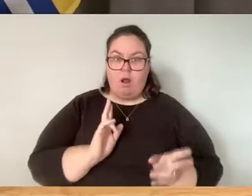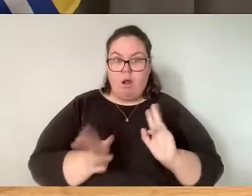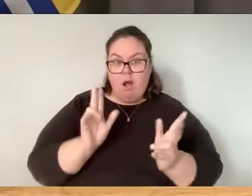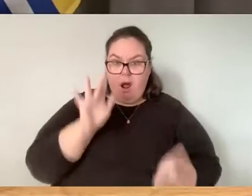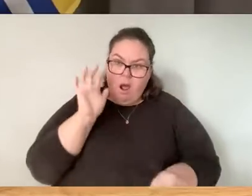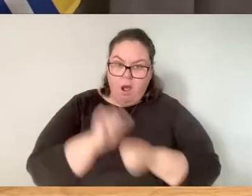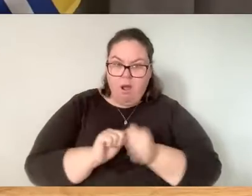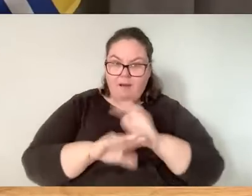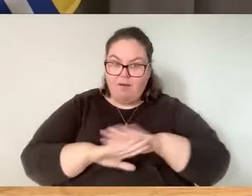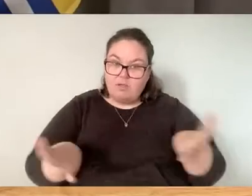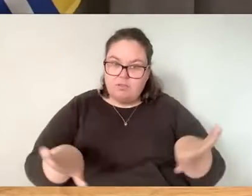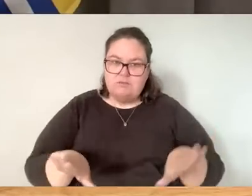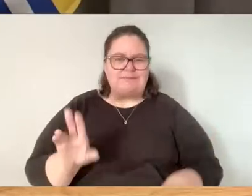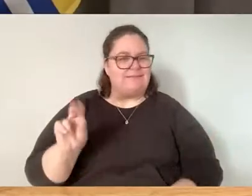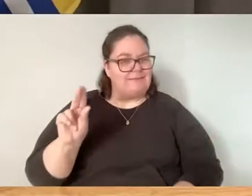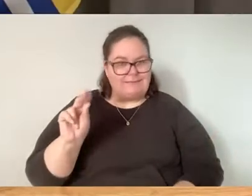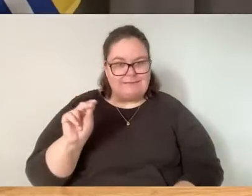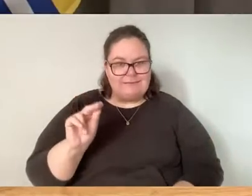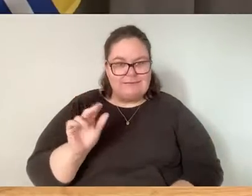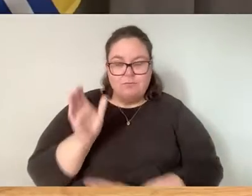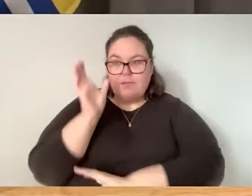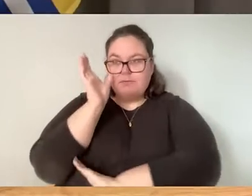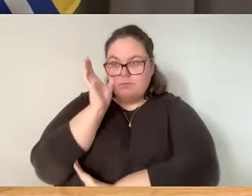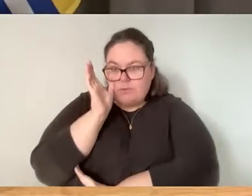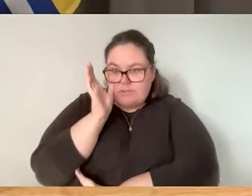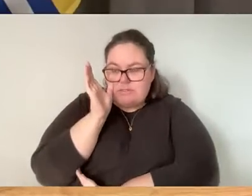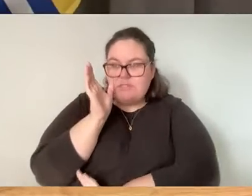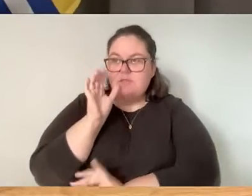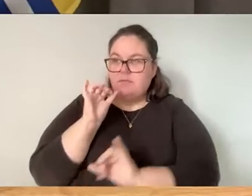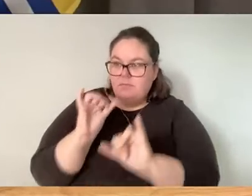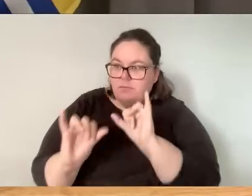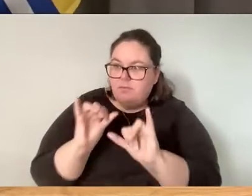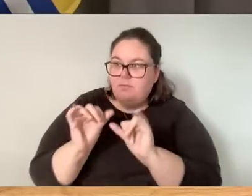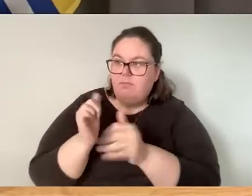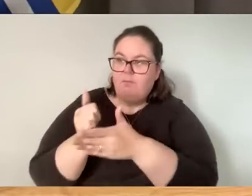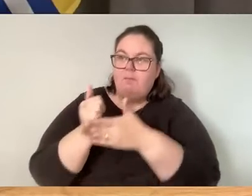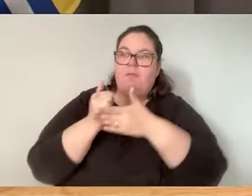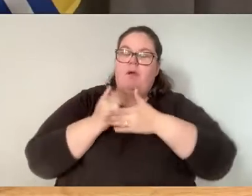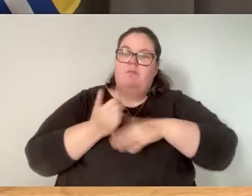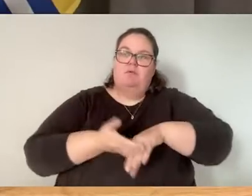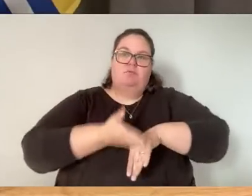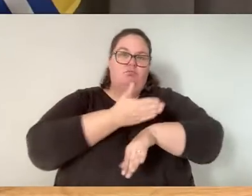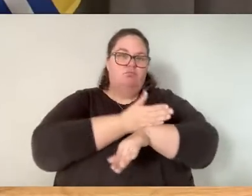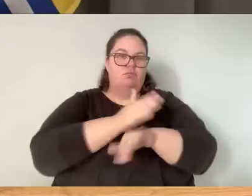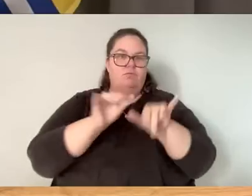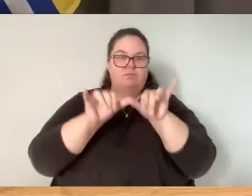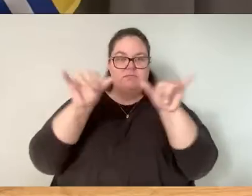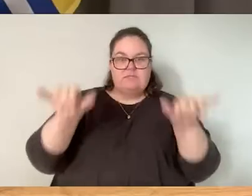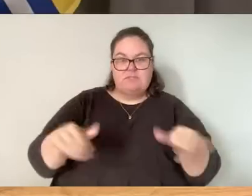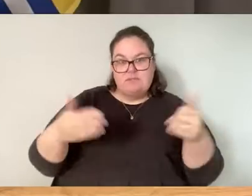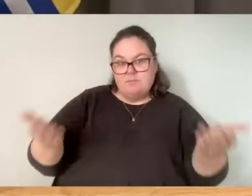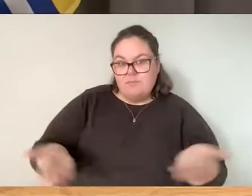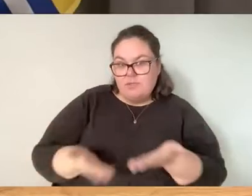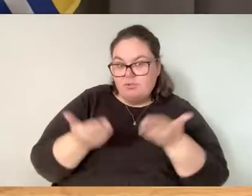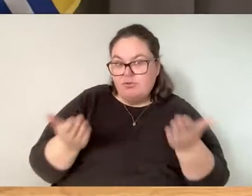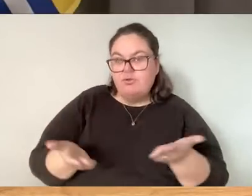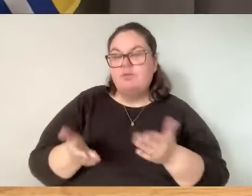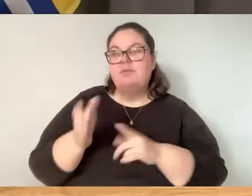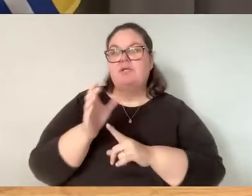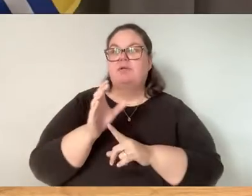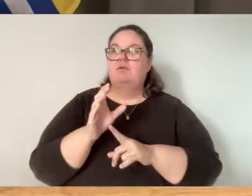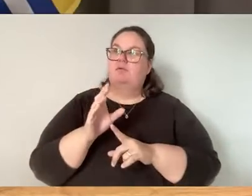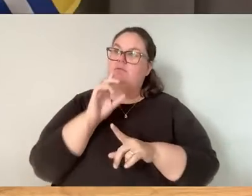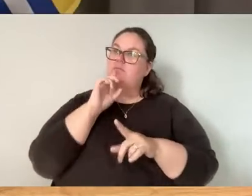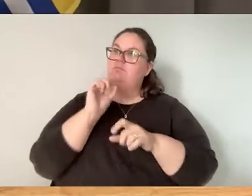have concern and who can help us better, making sure that we can create a culture of accessibility in the